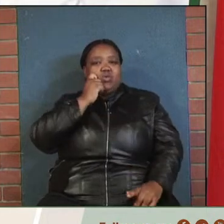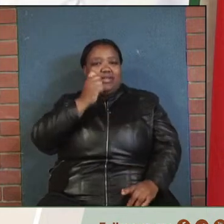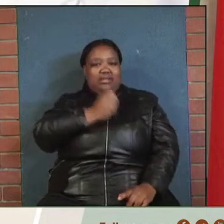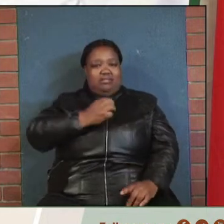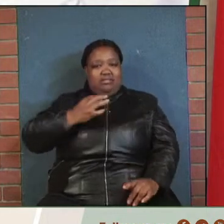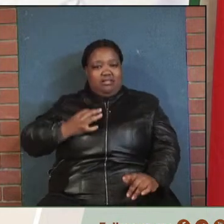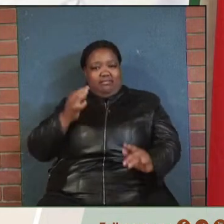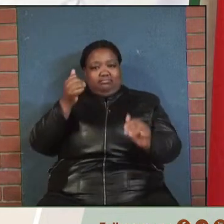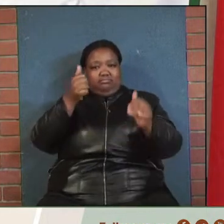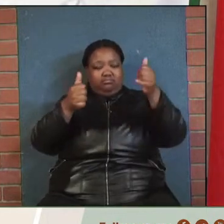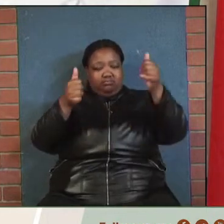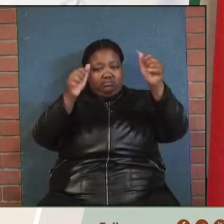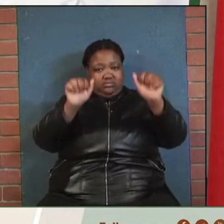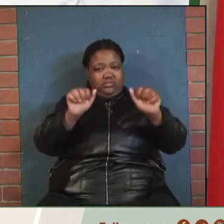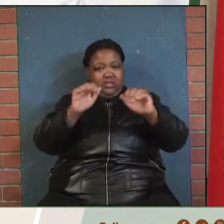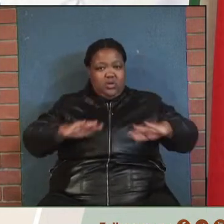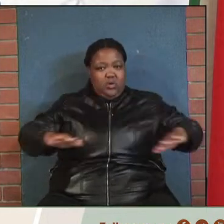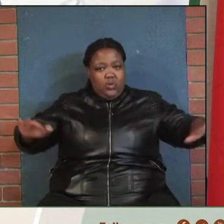protocol observed.